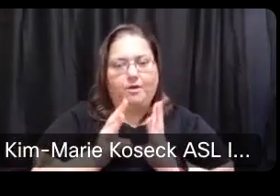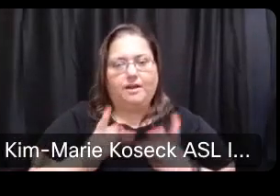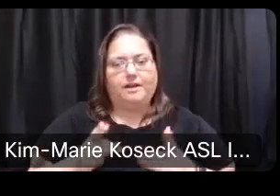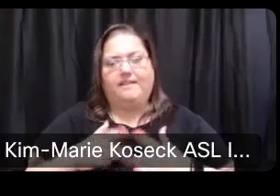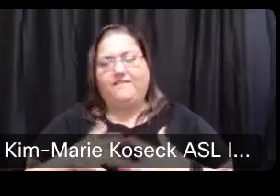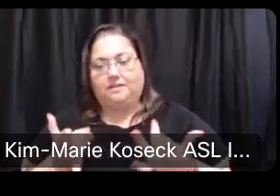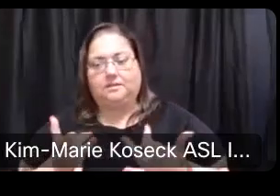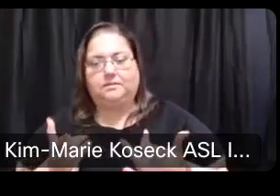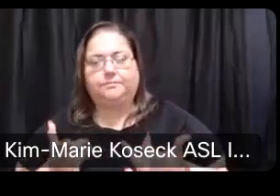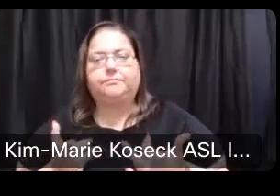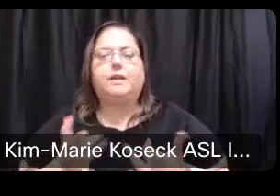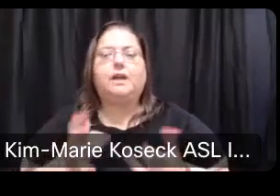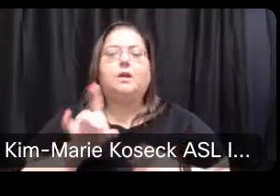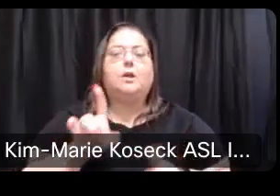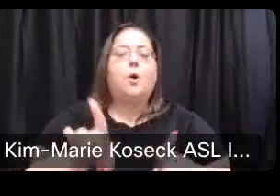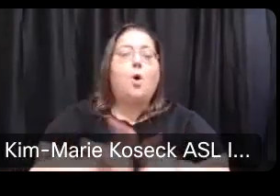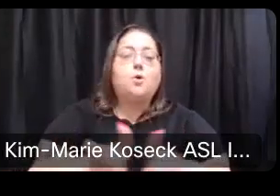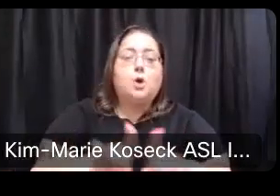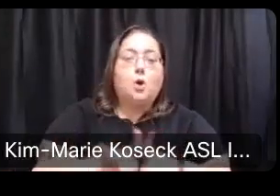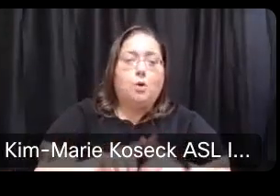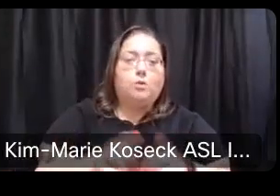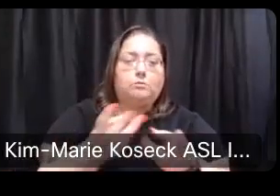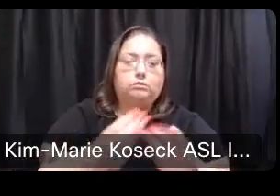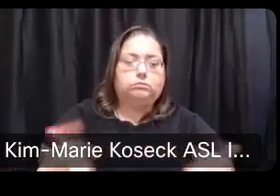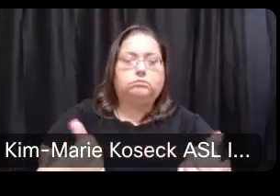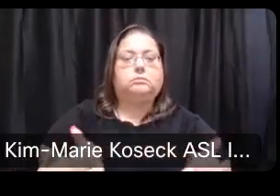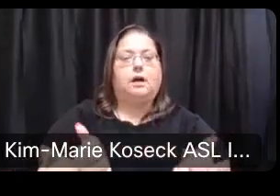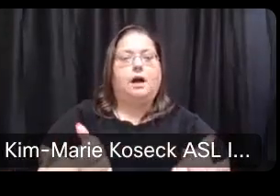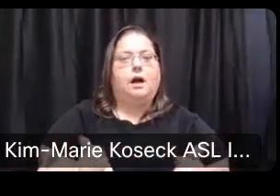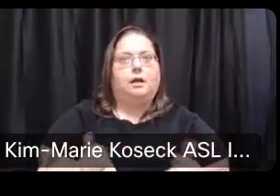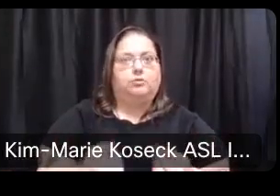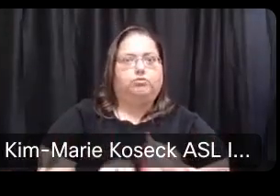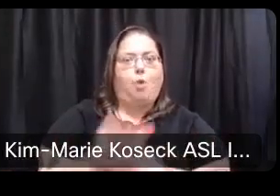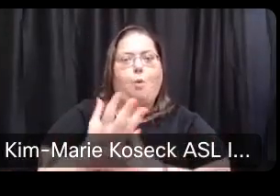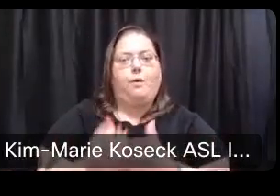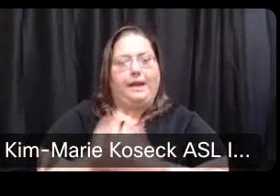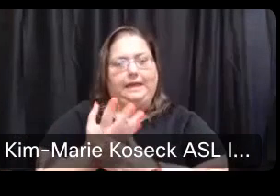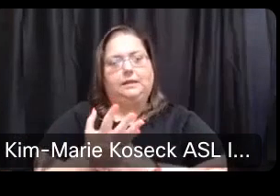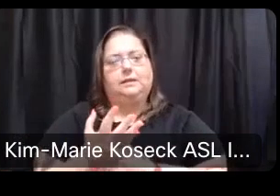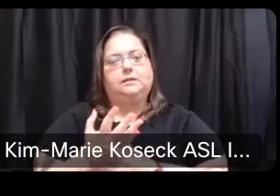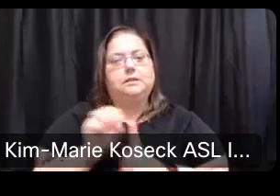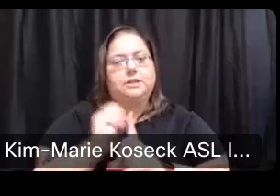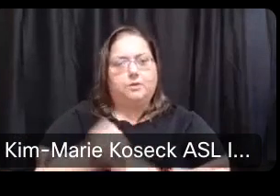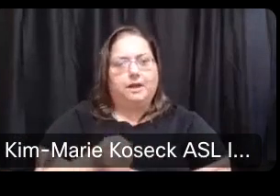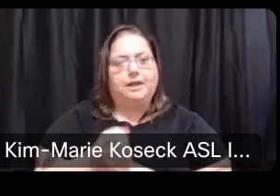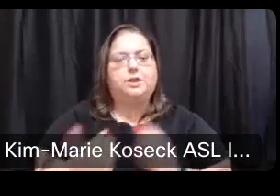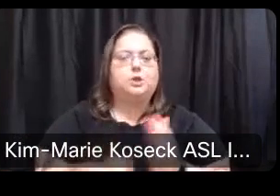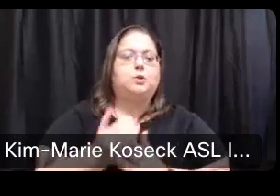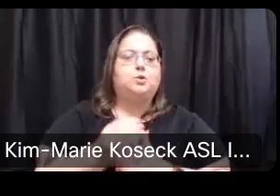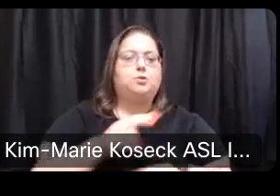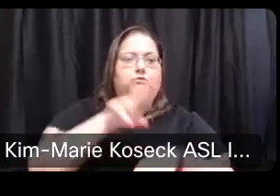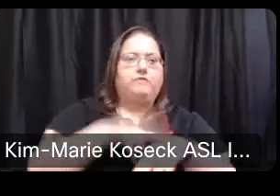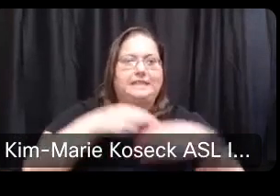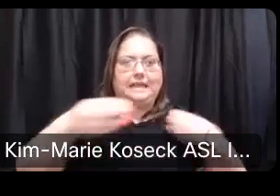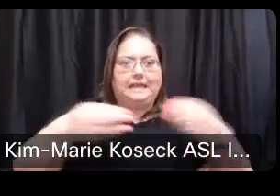And it also addresses a burgeoning issue within our office, in fact, which led to a whole new resiliency